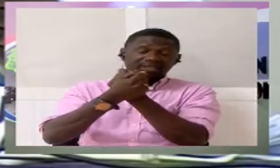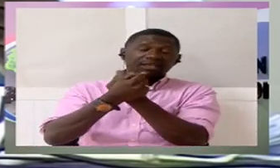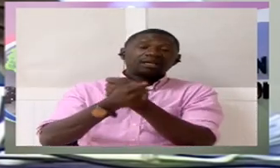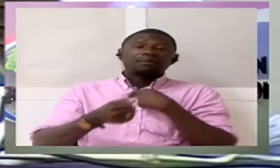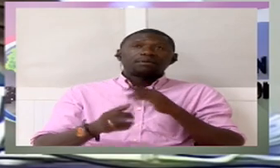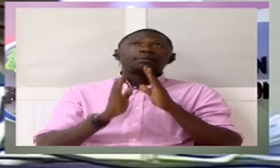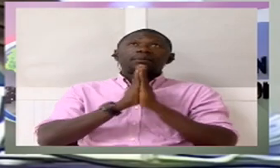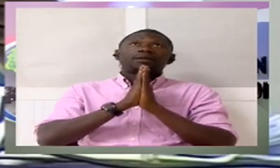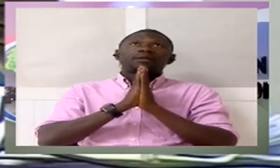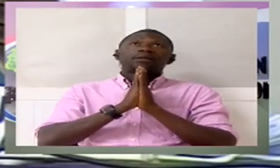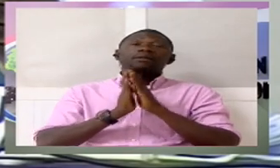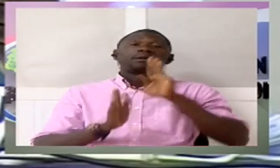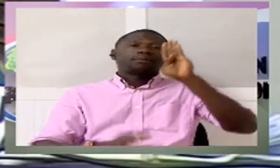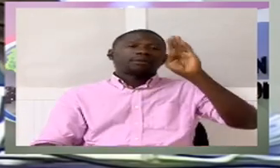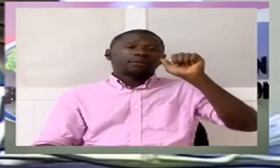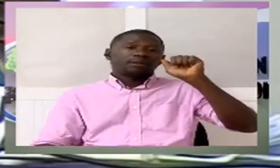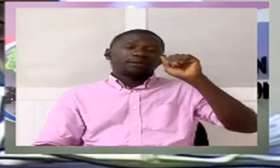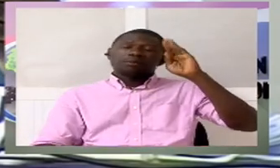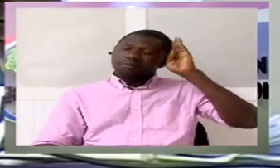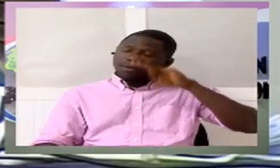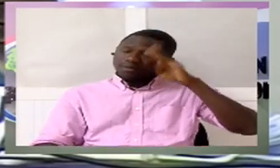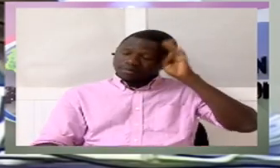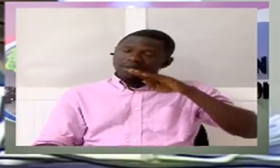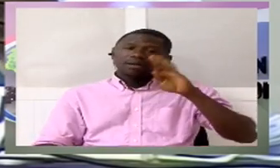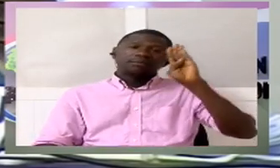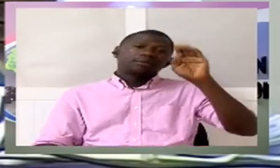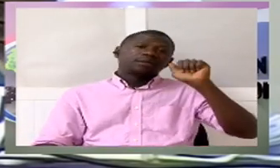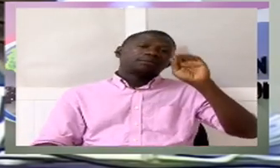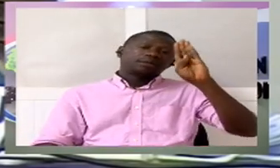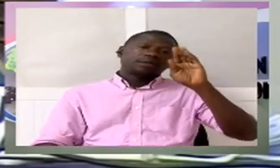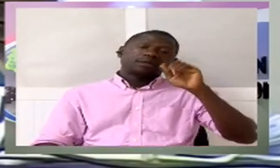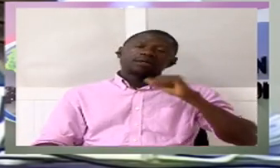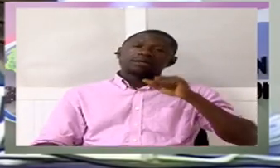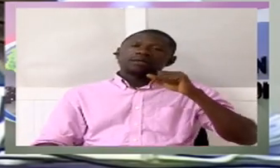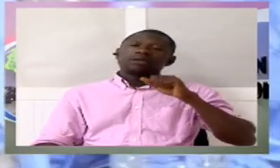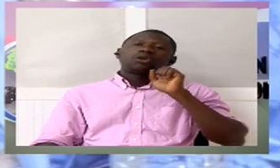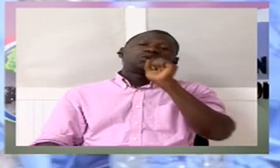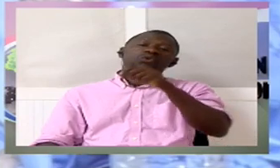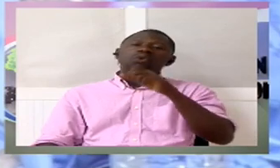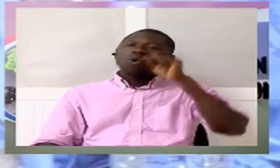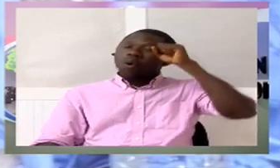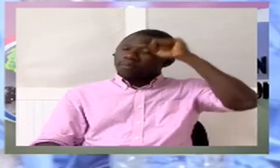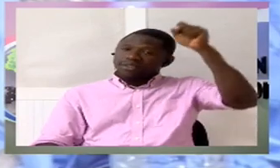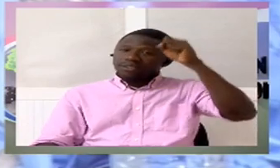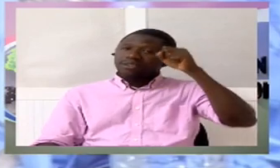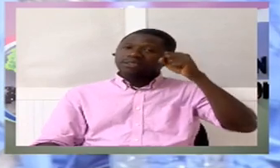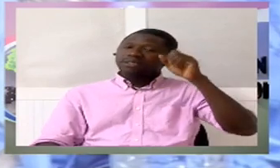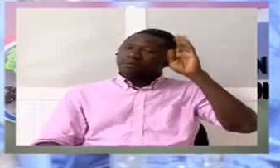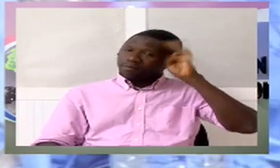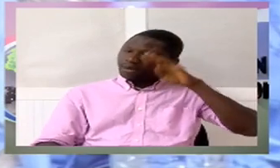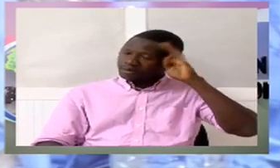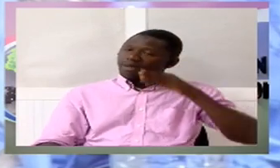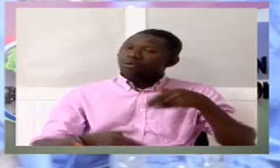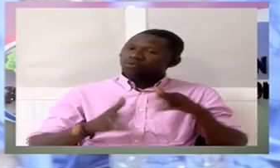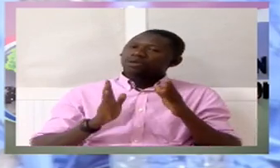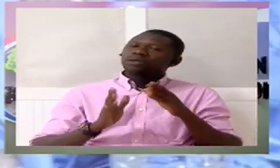Baba presidential pardon and clemency. Mbedani la bi ni lungo kang Bwari baba felenti ay